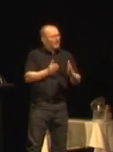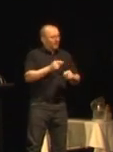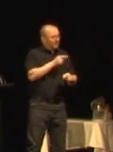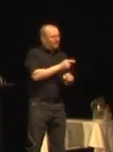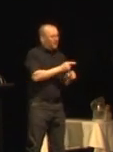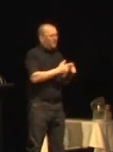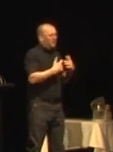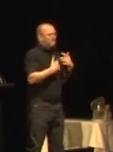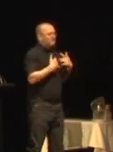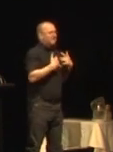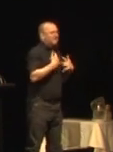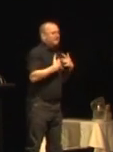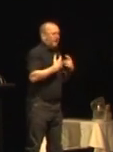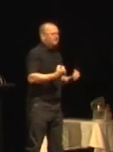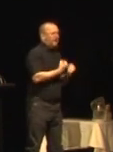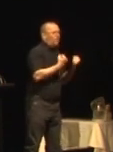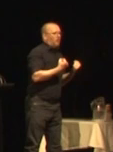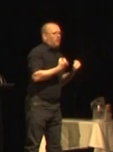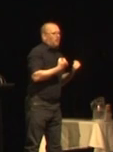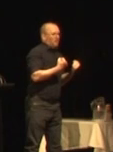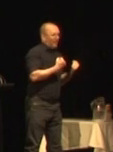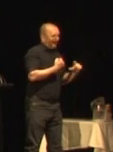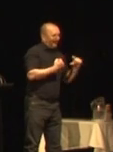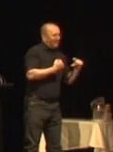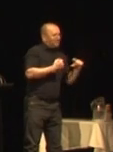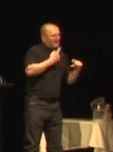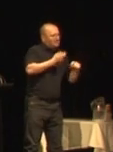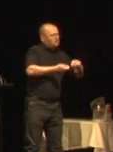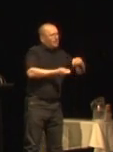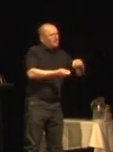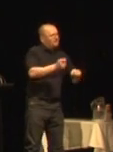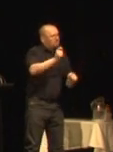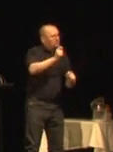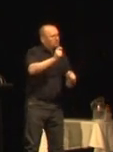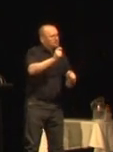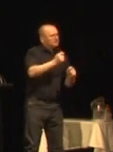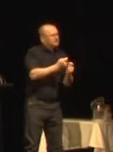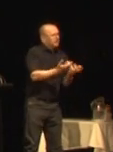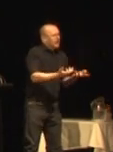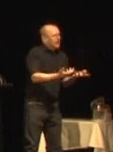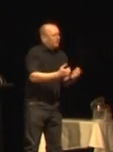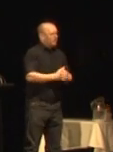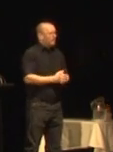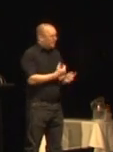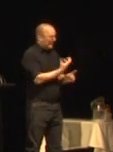have vitality and power, though sometimes I think that's an article of faith, if it's not applied.